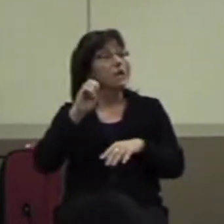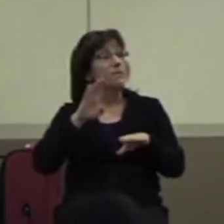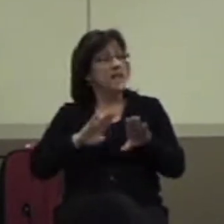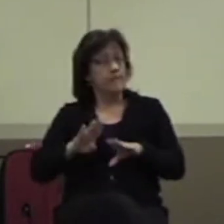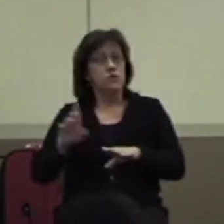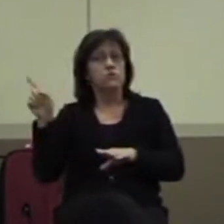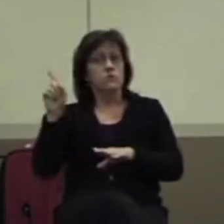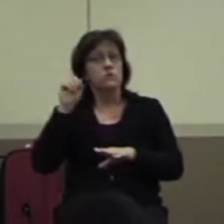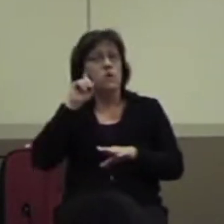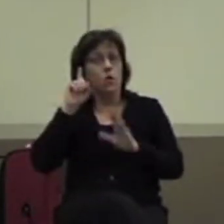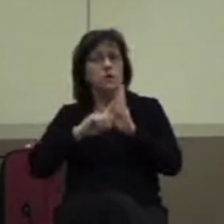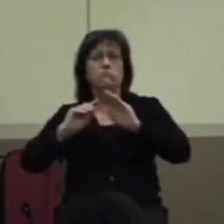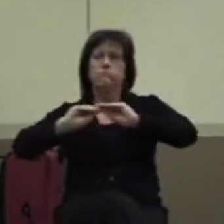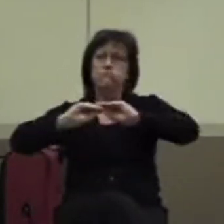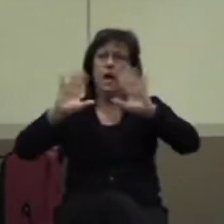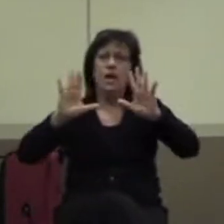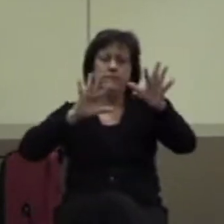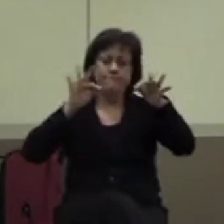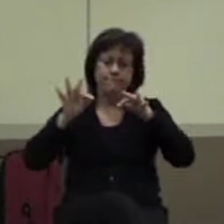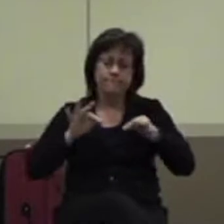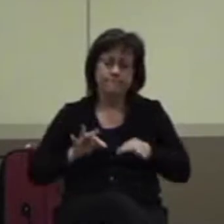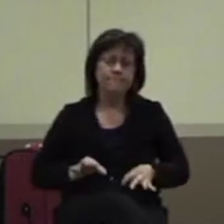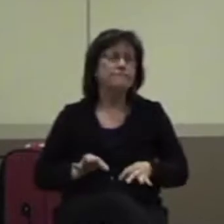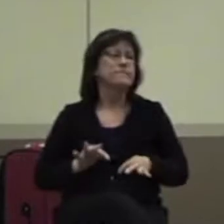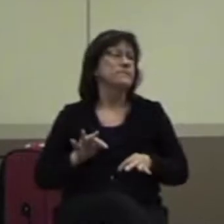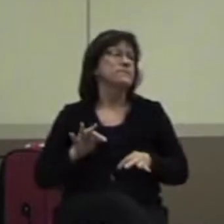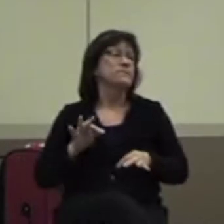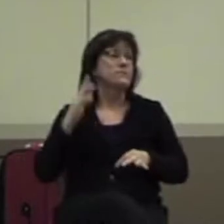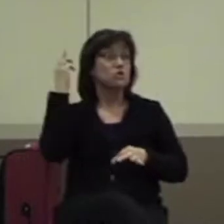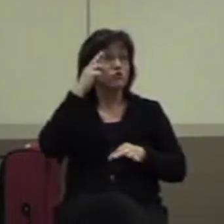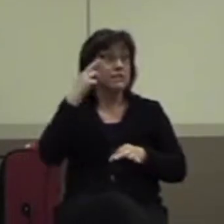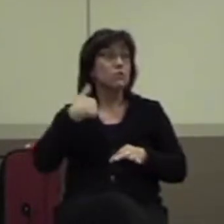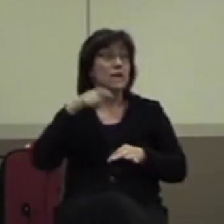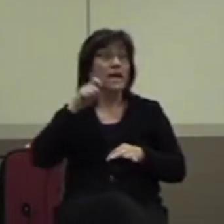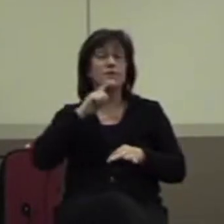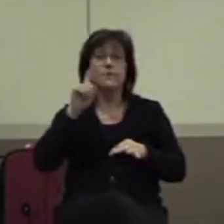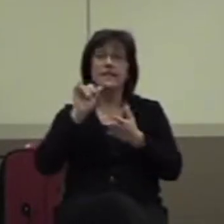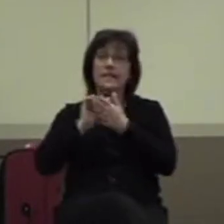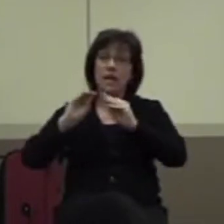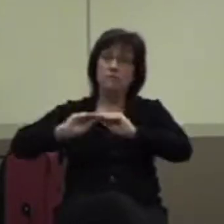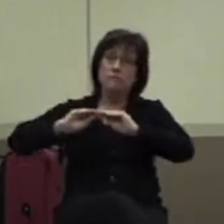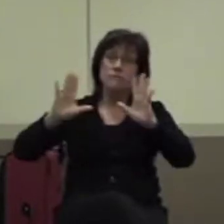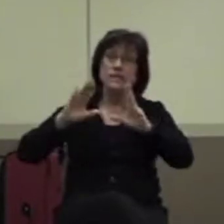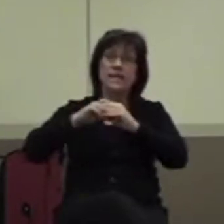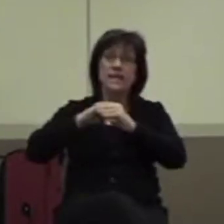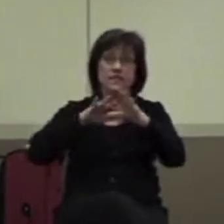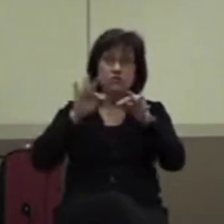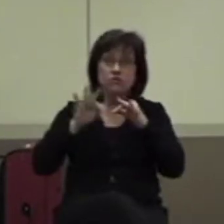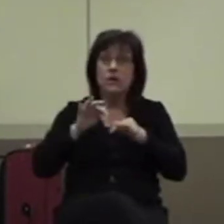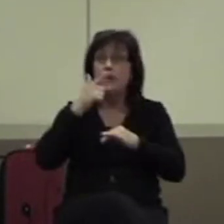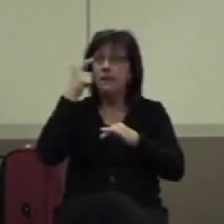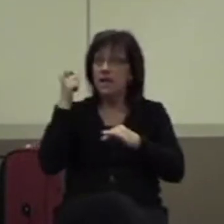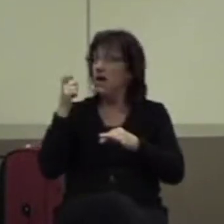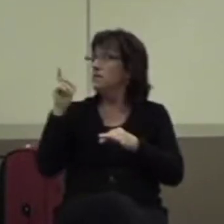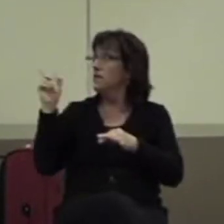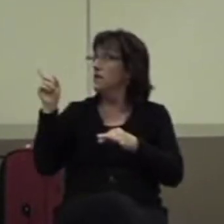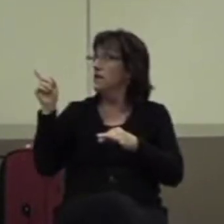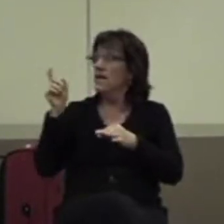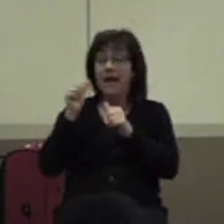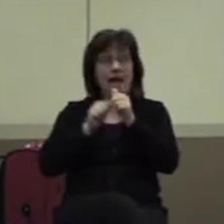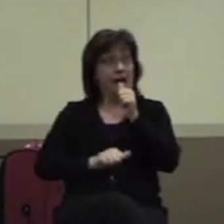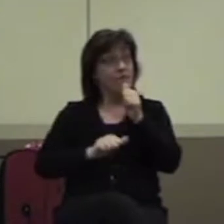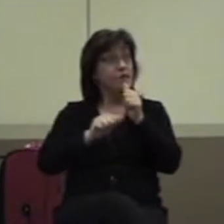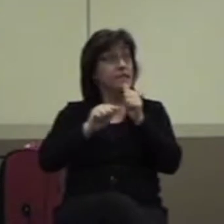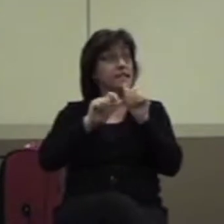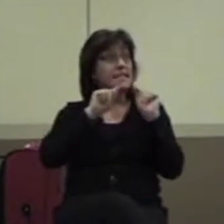we are in the description. And the reason we have to be this explicit in the description is because on